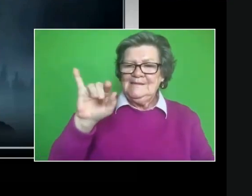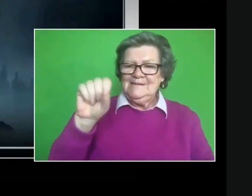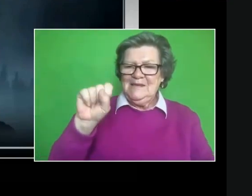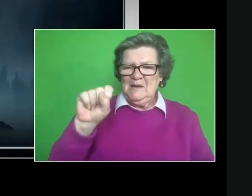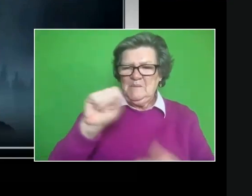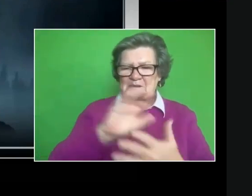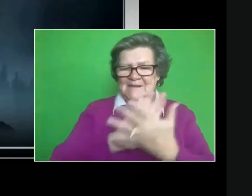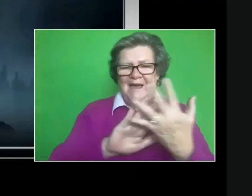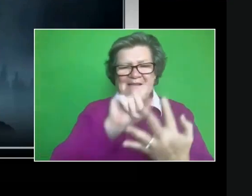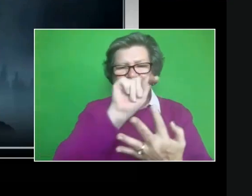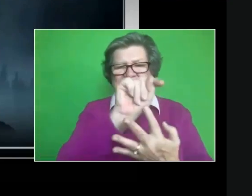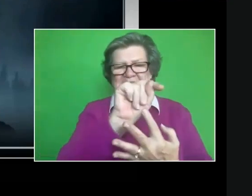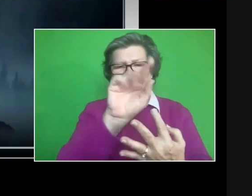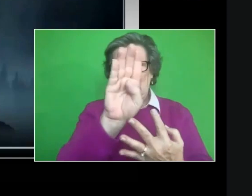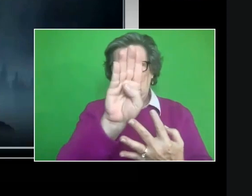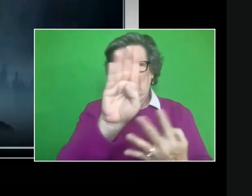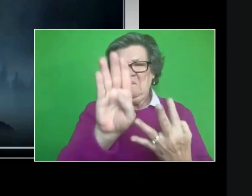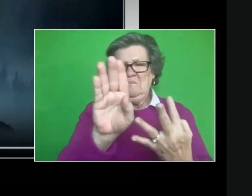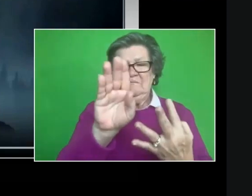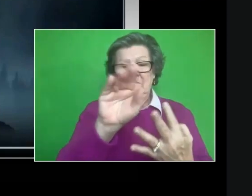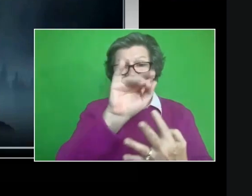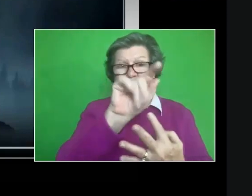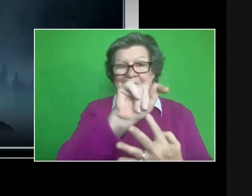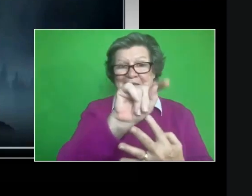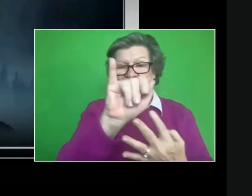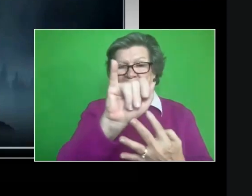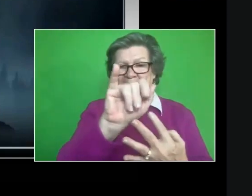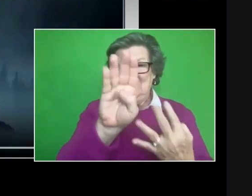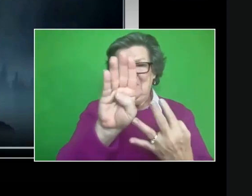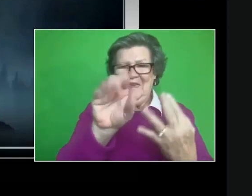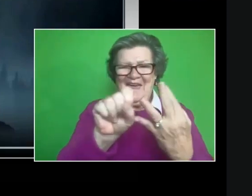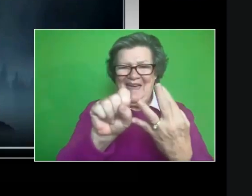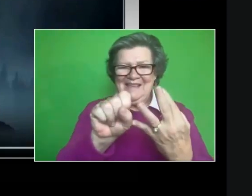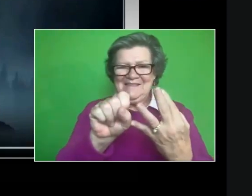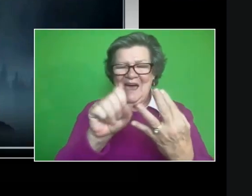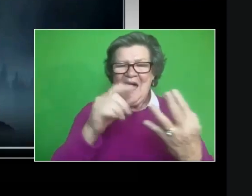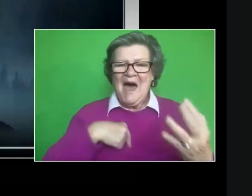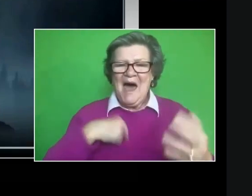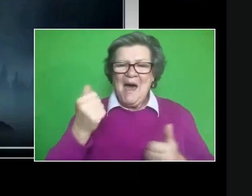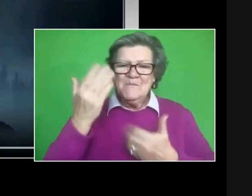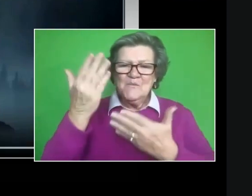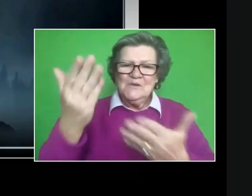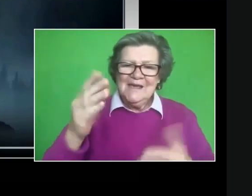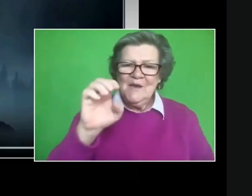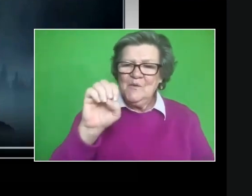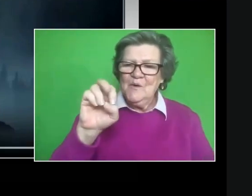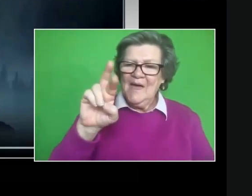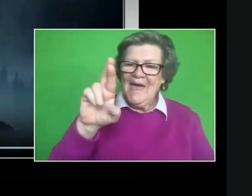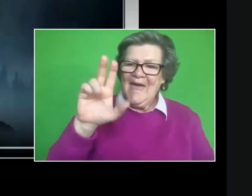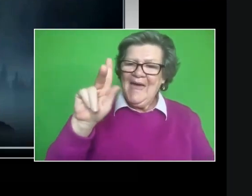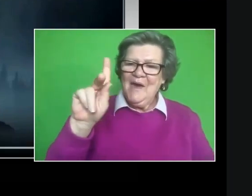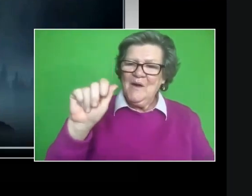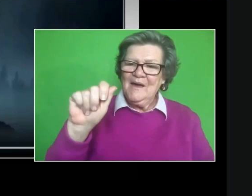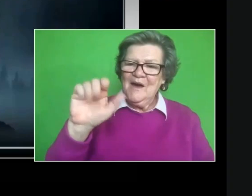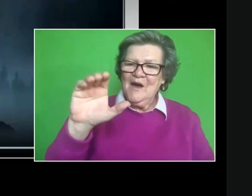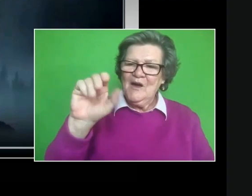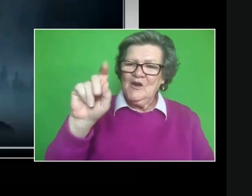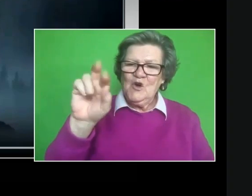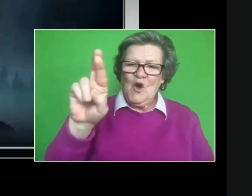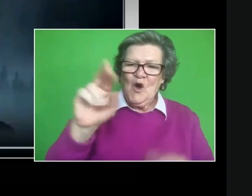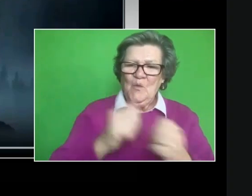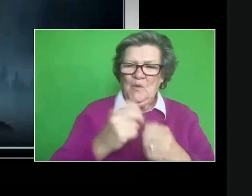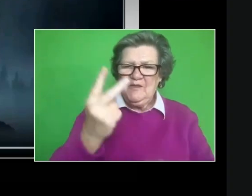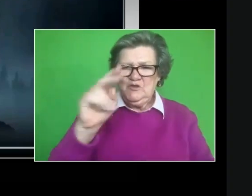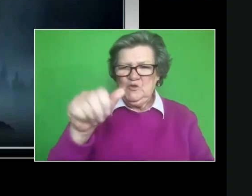to refer to it. And I'm presenting today, I'm Erica Carr, and I'm presenting with my colleagues, Dr. Carter and Dr. Hilbrand.